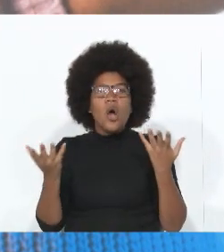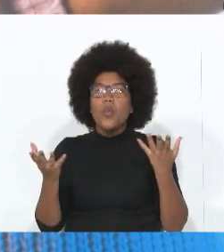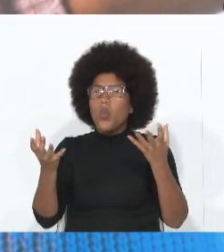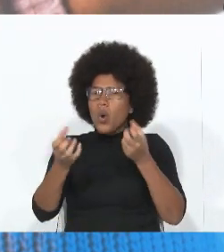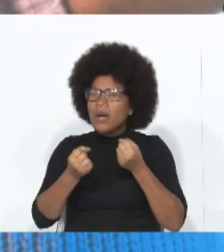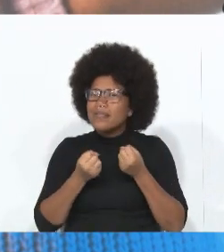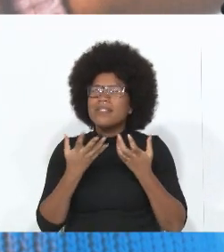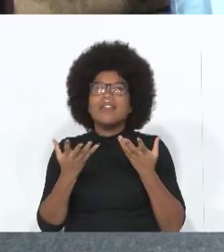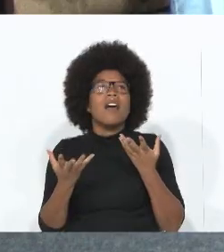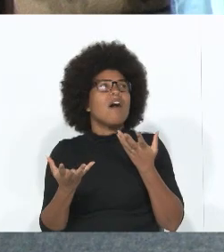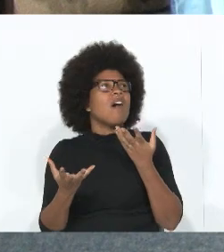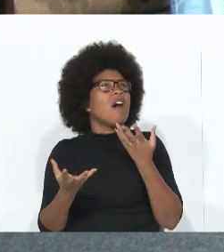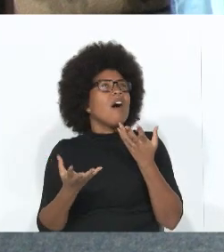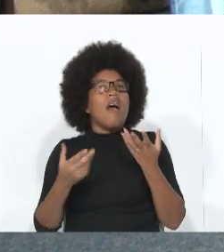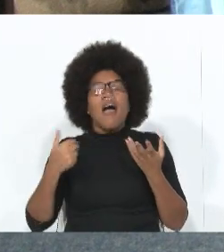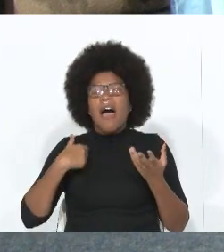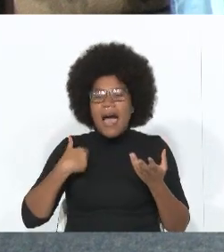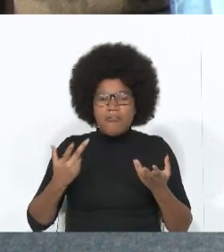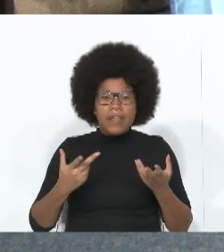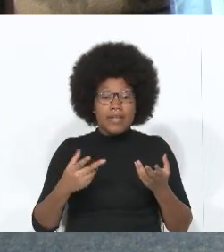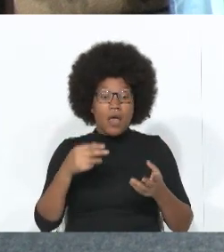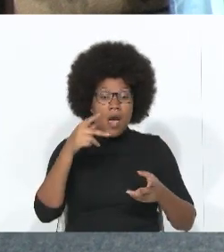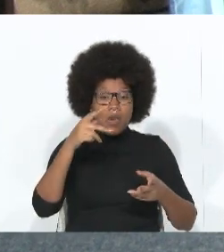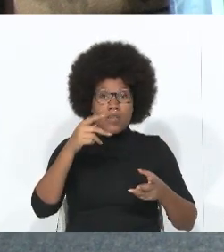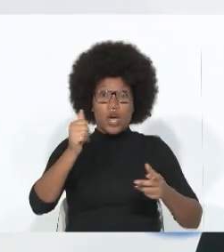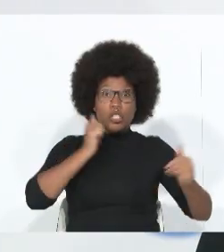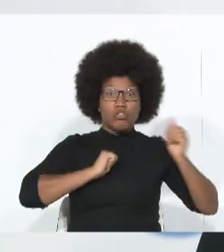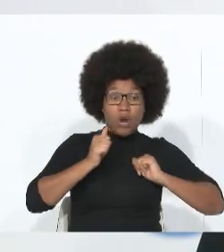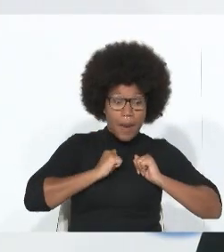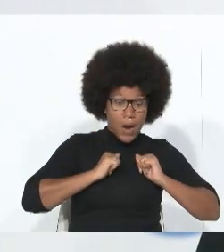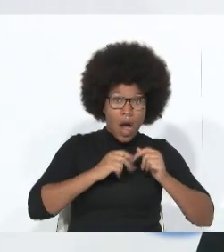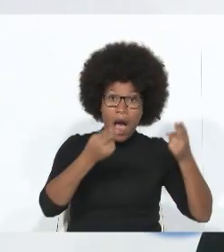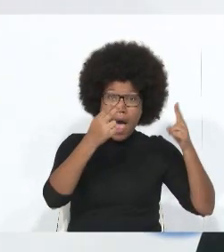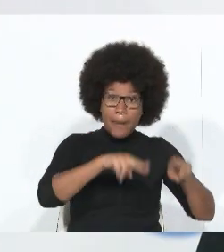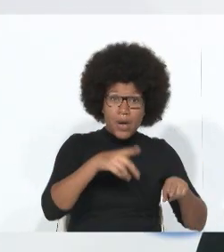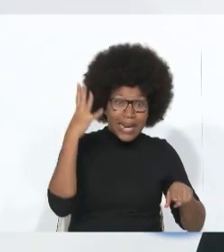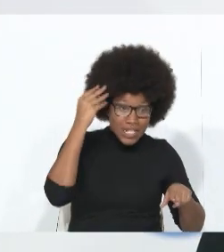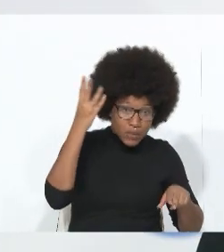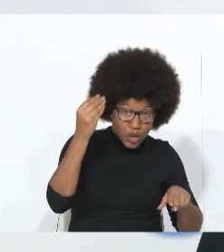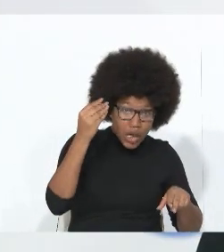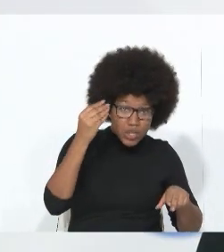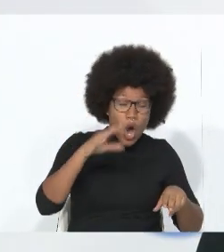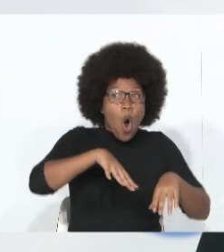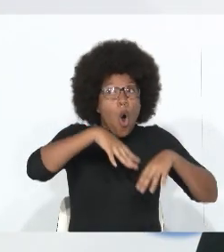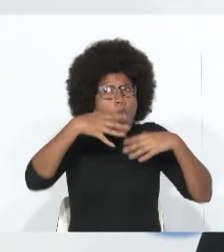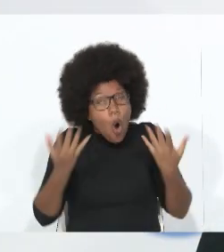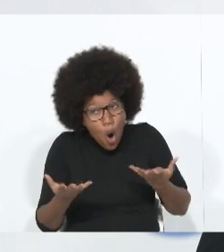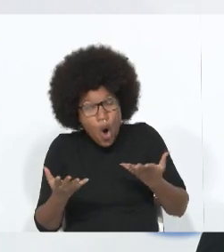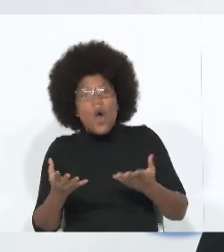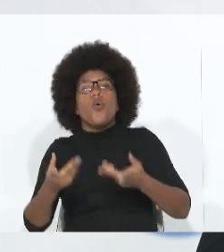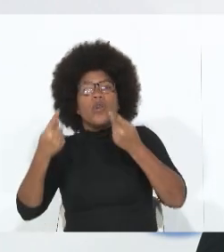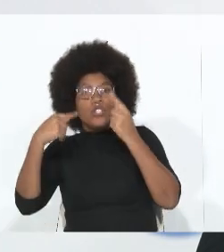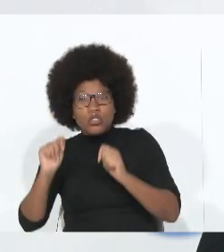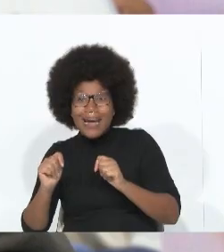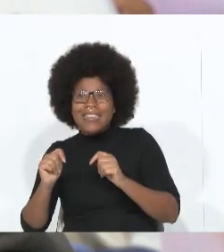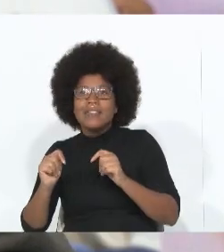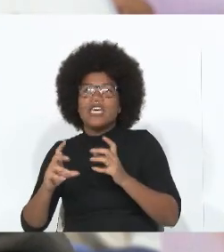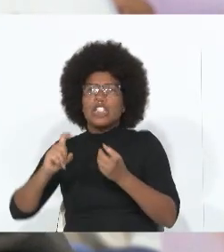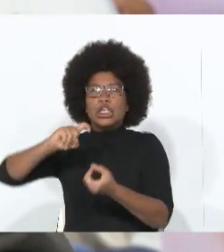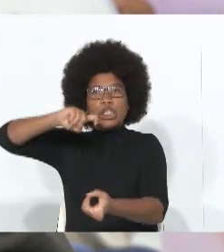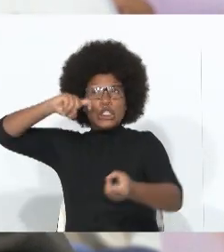that organic performance? Or are we trying now, or are we suggesting that we